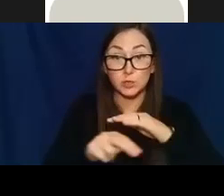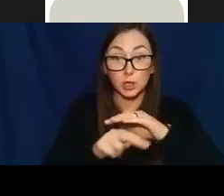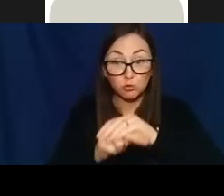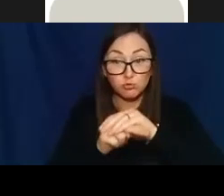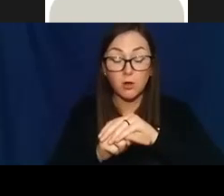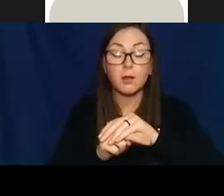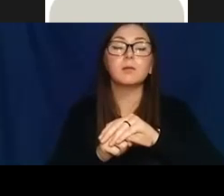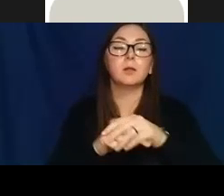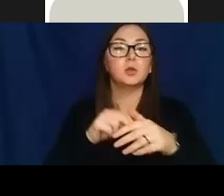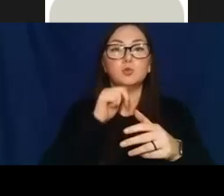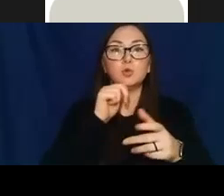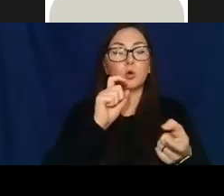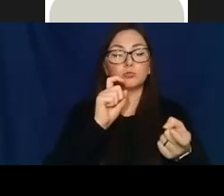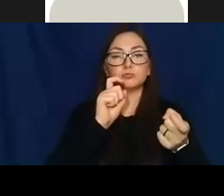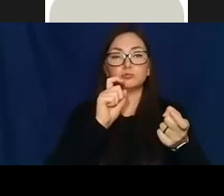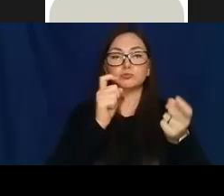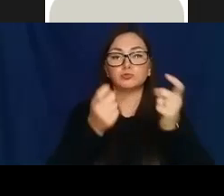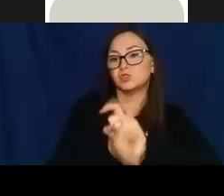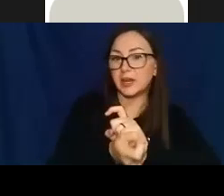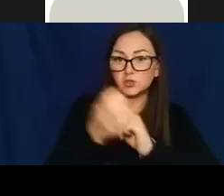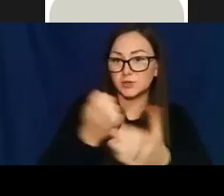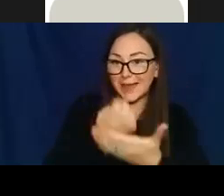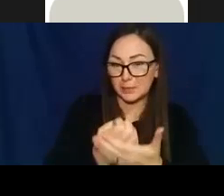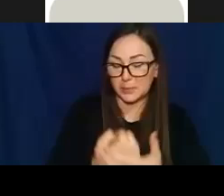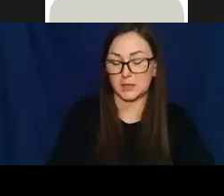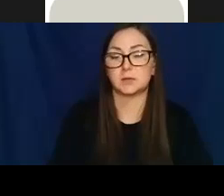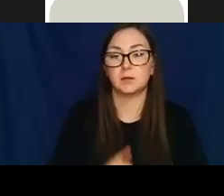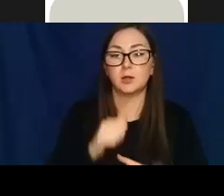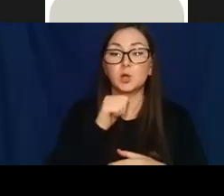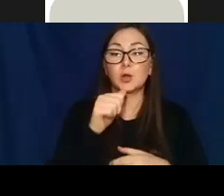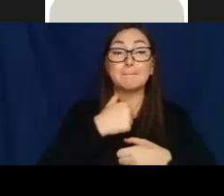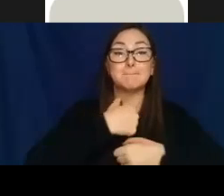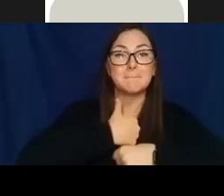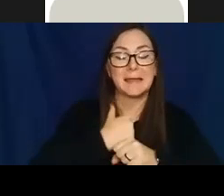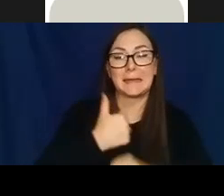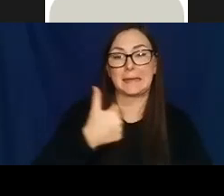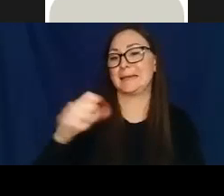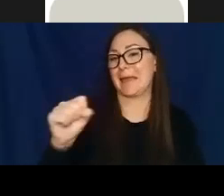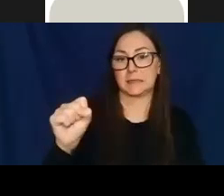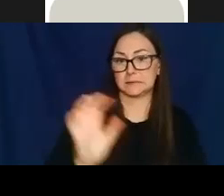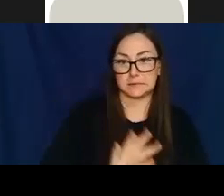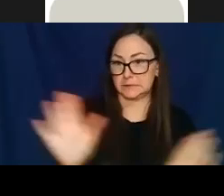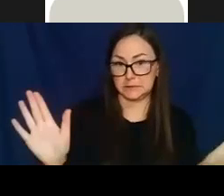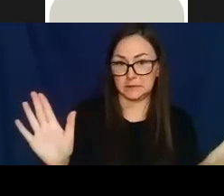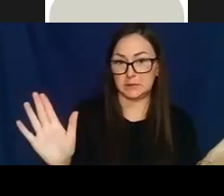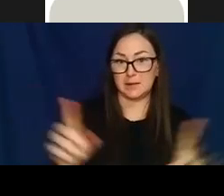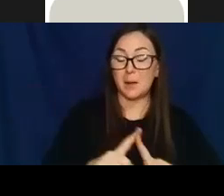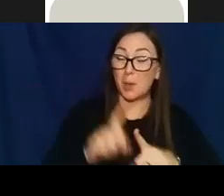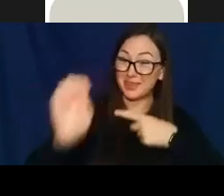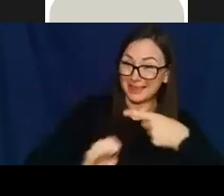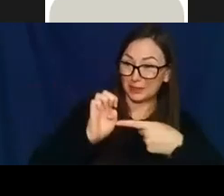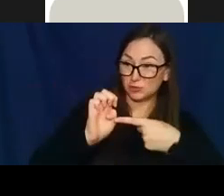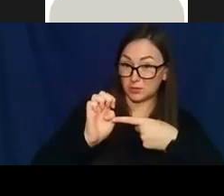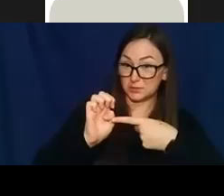we're not making a noble gas. They're going to just kind of have the electron configuration of a noble